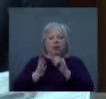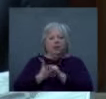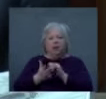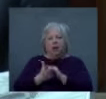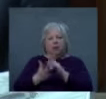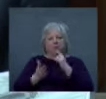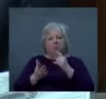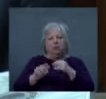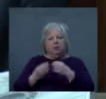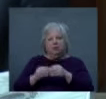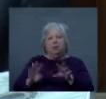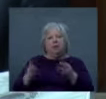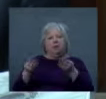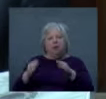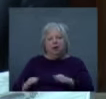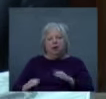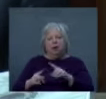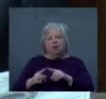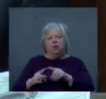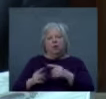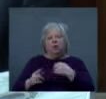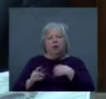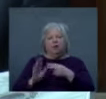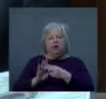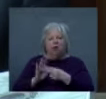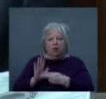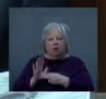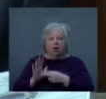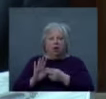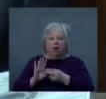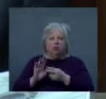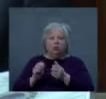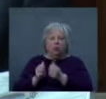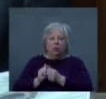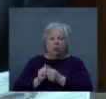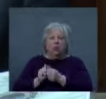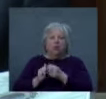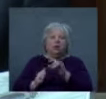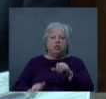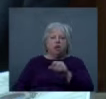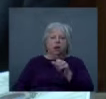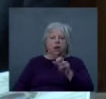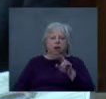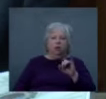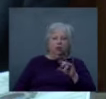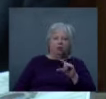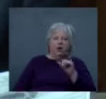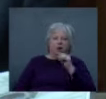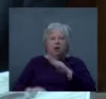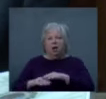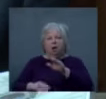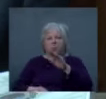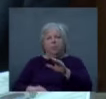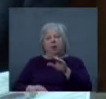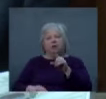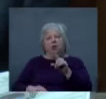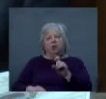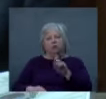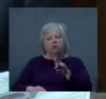and infeasible to bid, to authorize the city manager to issue a sole source purchase order to J.A. Riggs in an amount not to exceed an annual budget